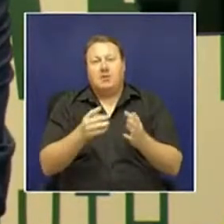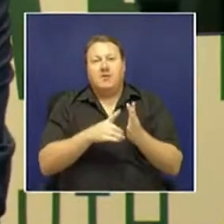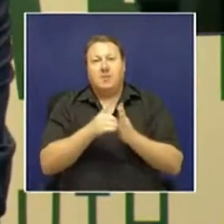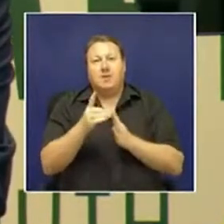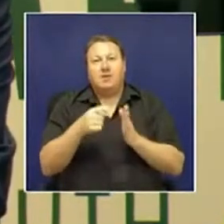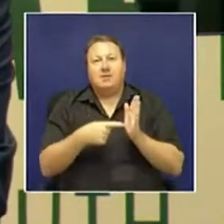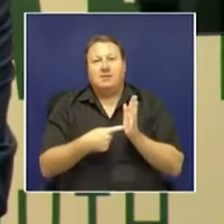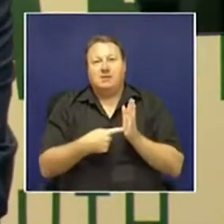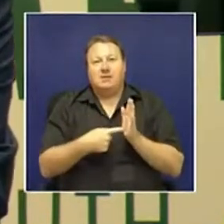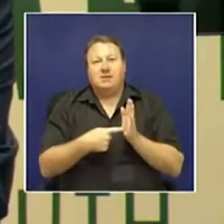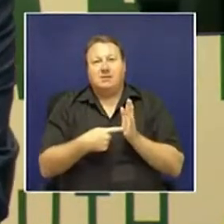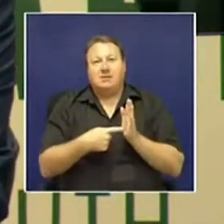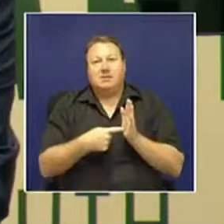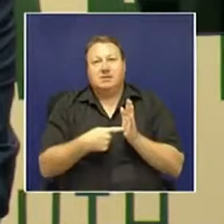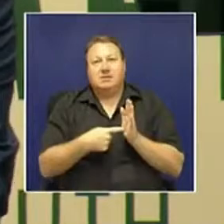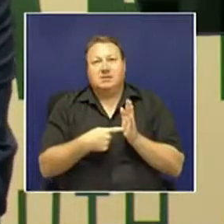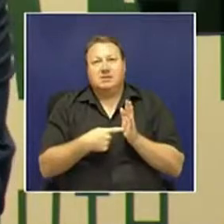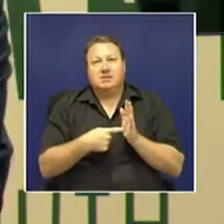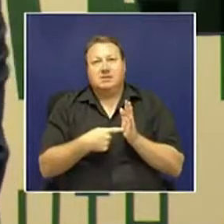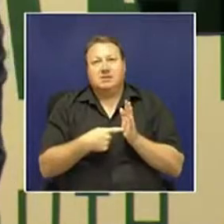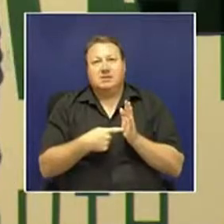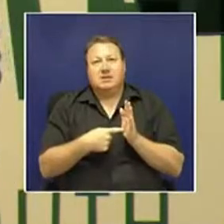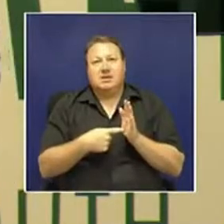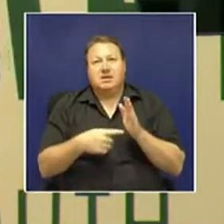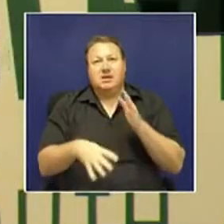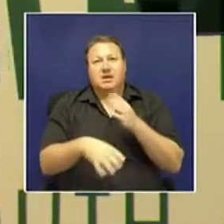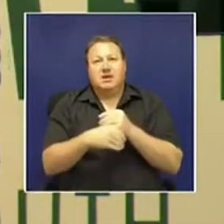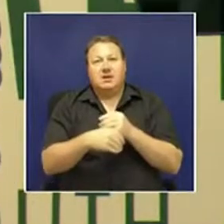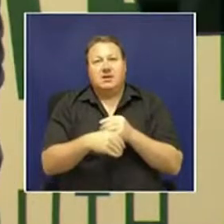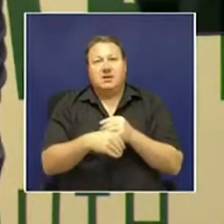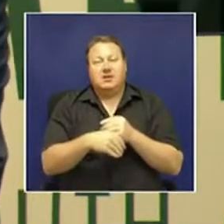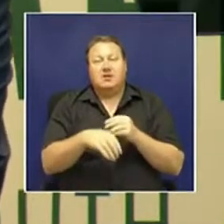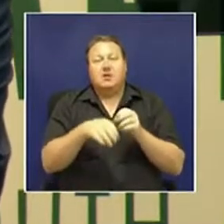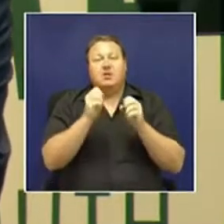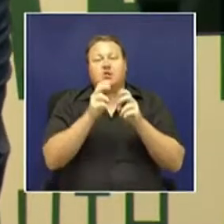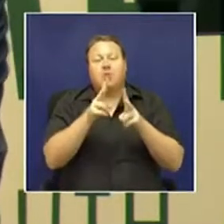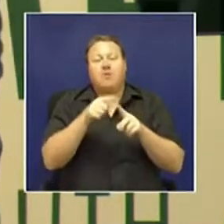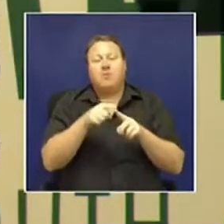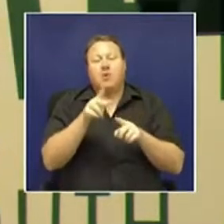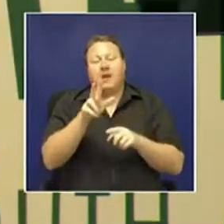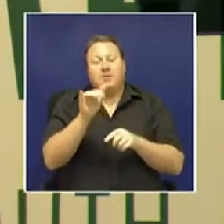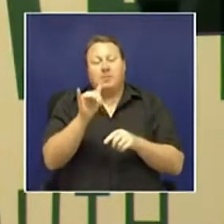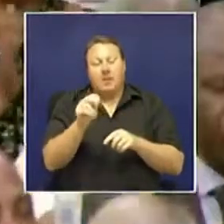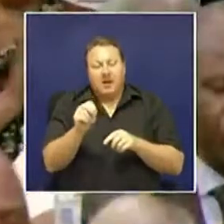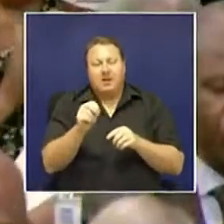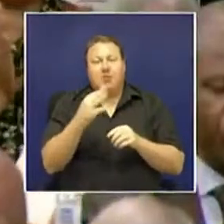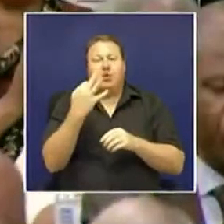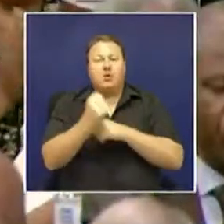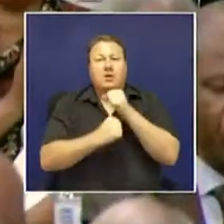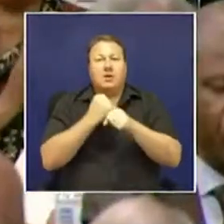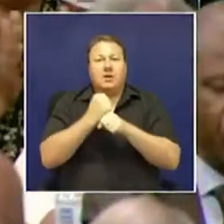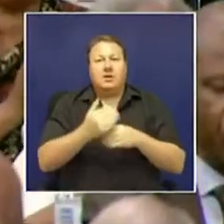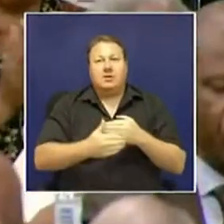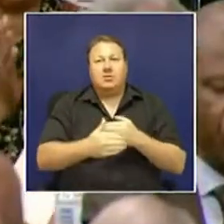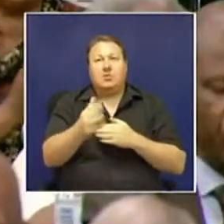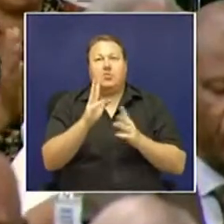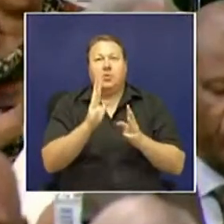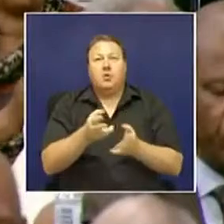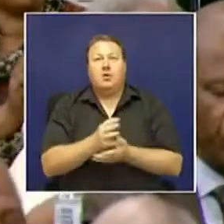development grant receives an additional 12.8 billion over the next 3 years, expanding services to an